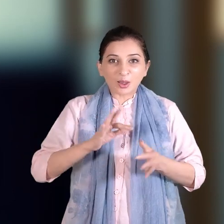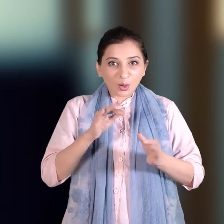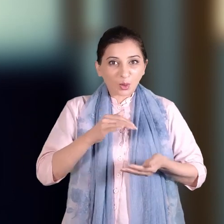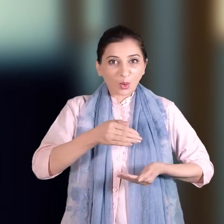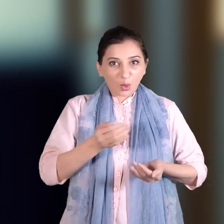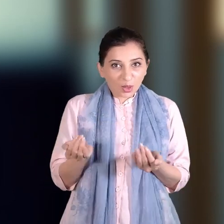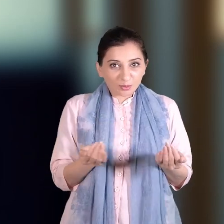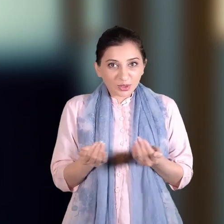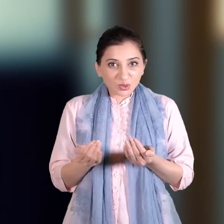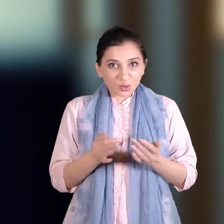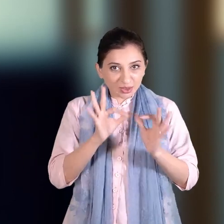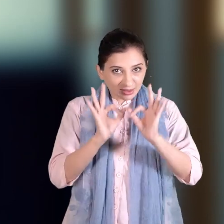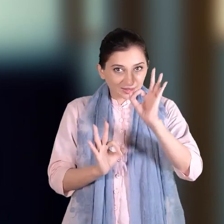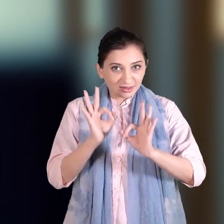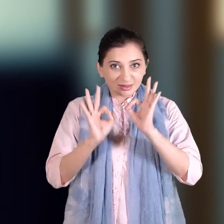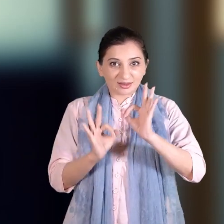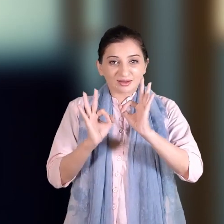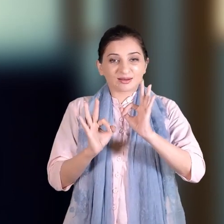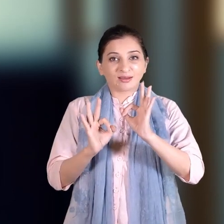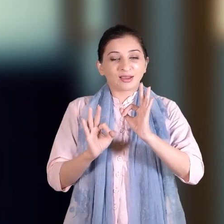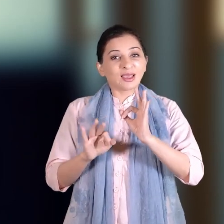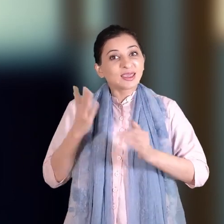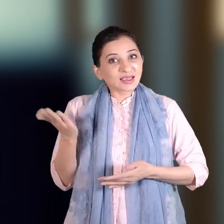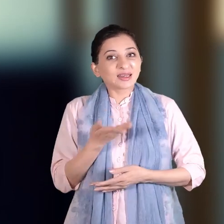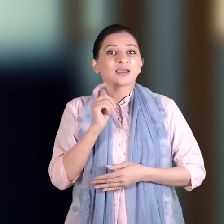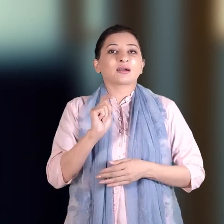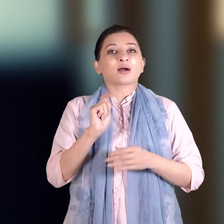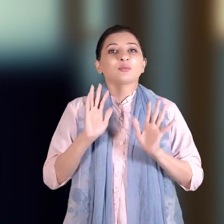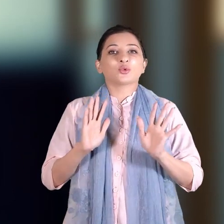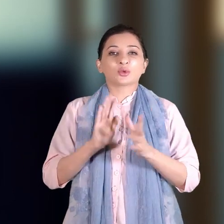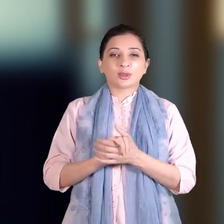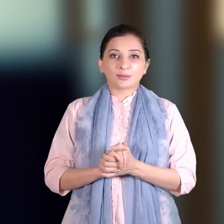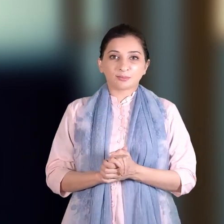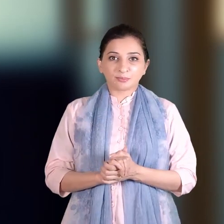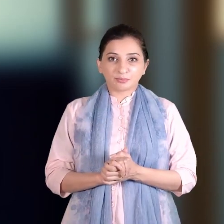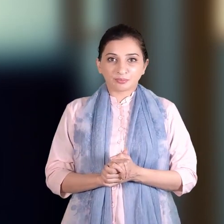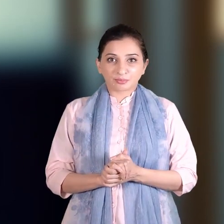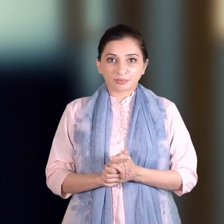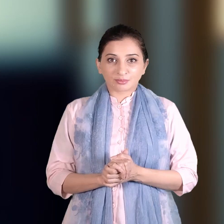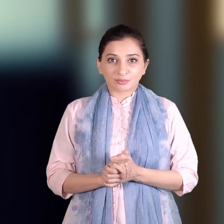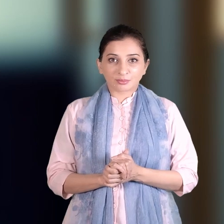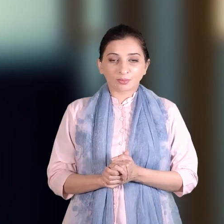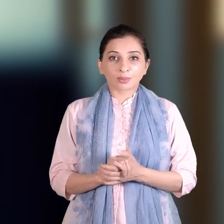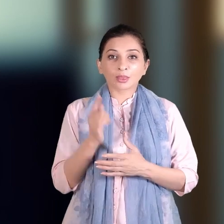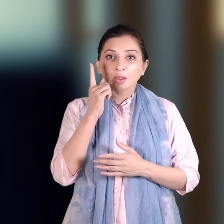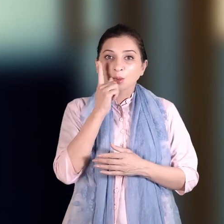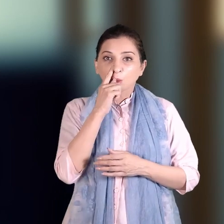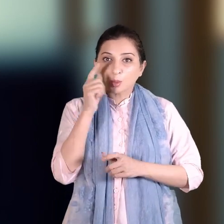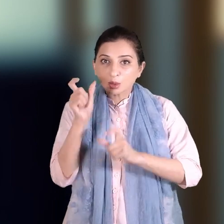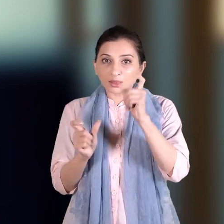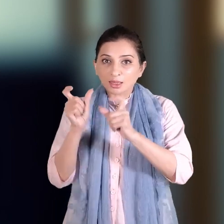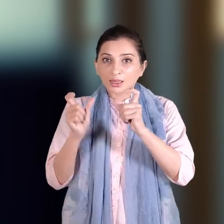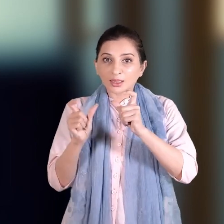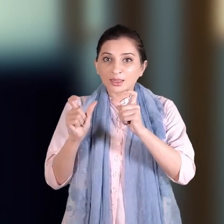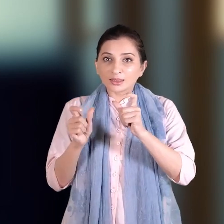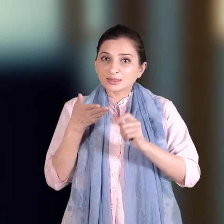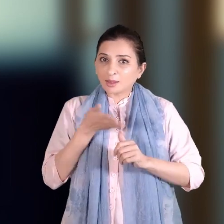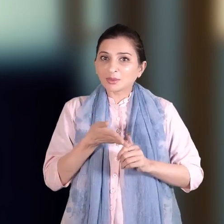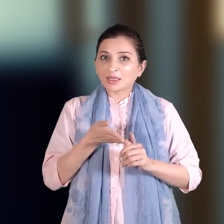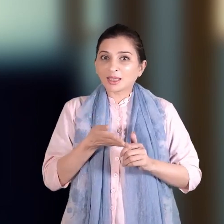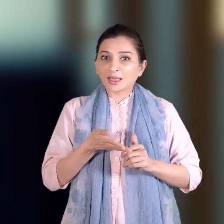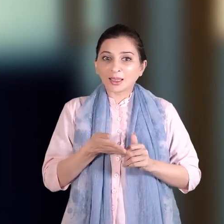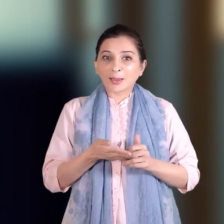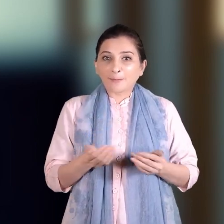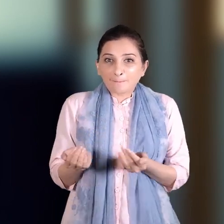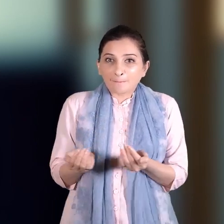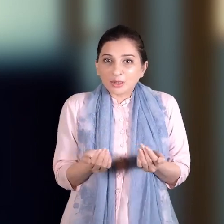own set of expectations, responsibilities, and demands. When women are trying to adopt this